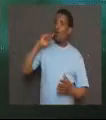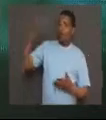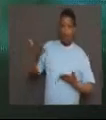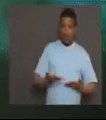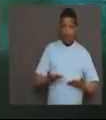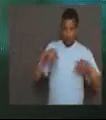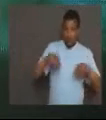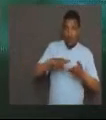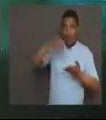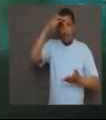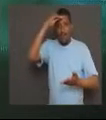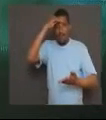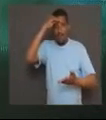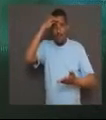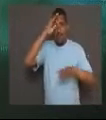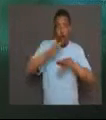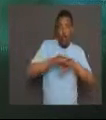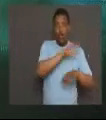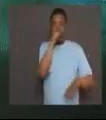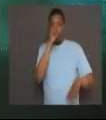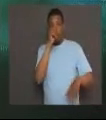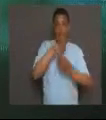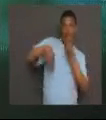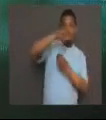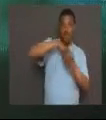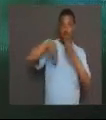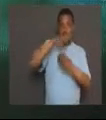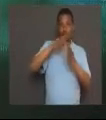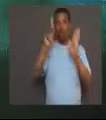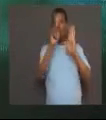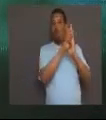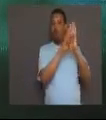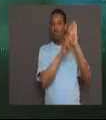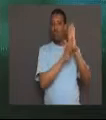Welcome to today's lesson on Ethiopia's environmental policy.